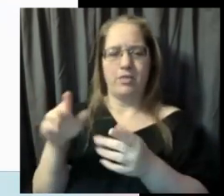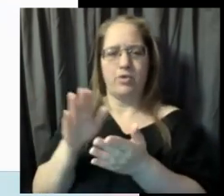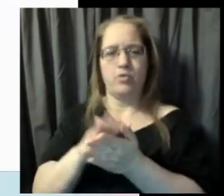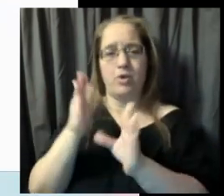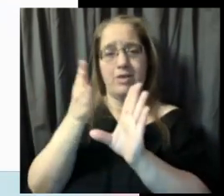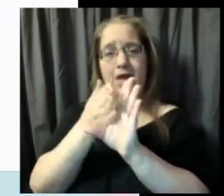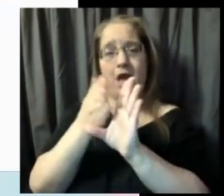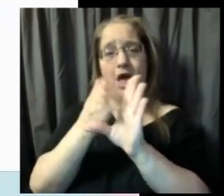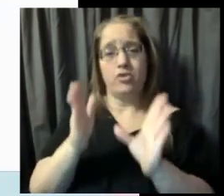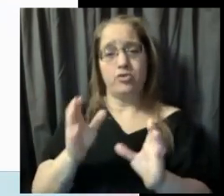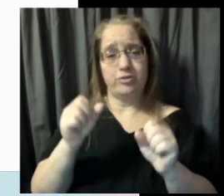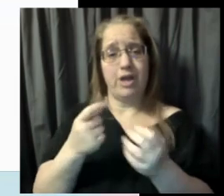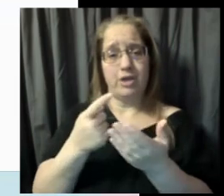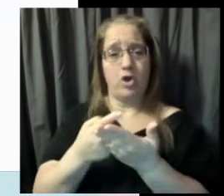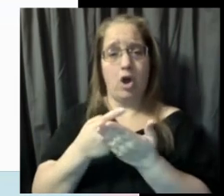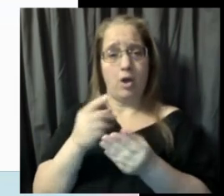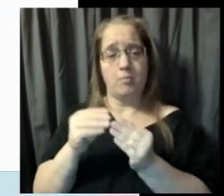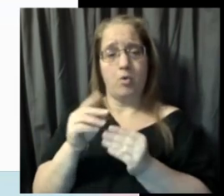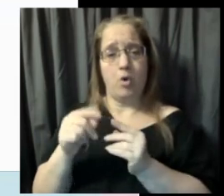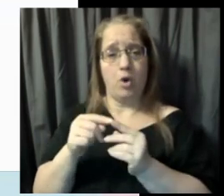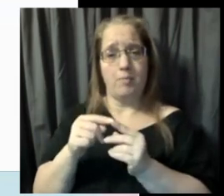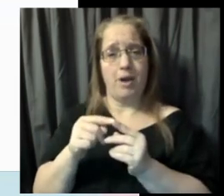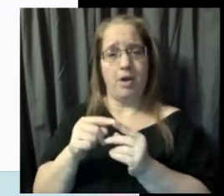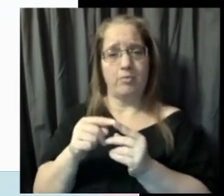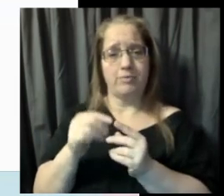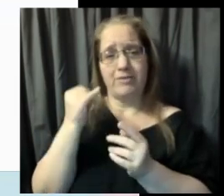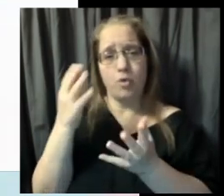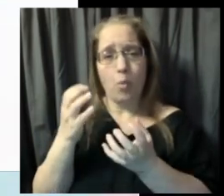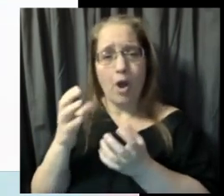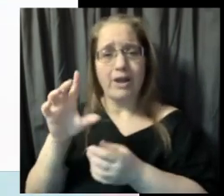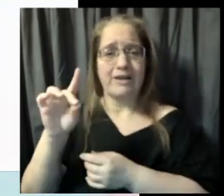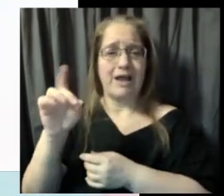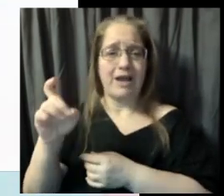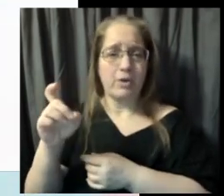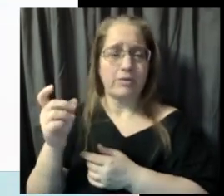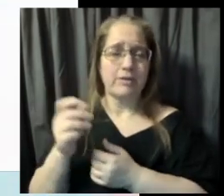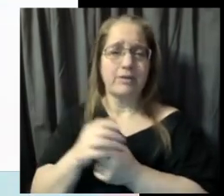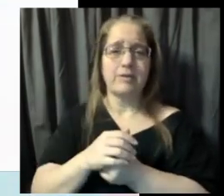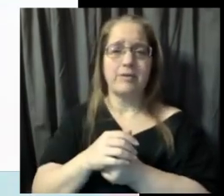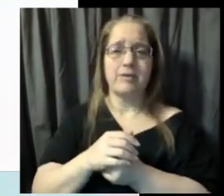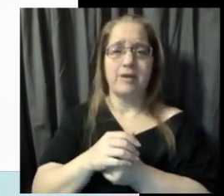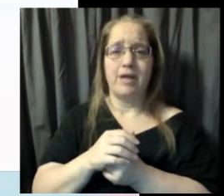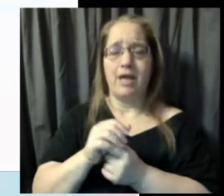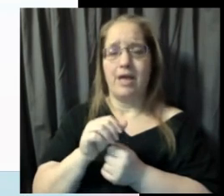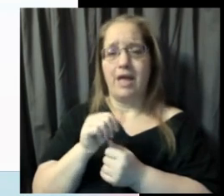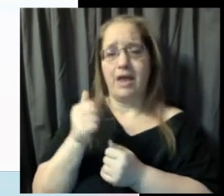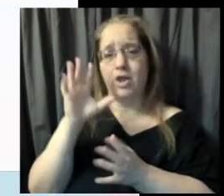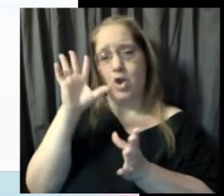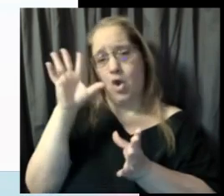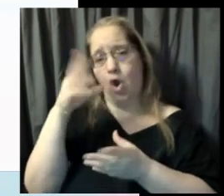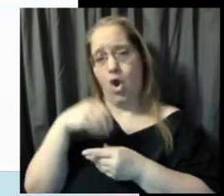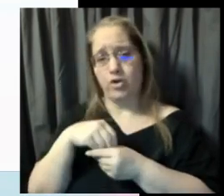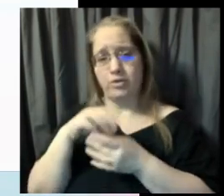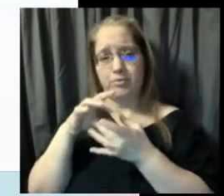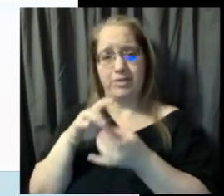school psychologist can also be able to talk more about kind of seeking diagnoses. Are there any autism related